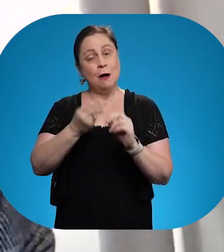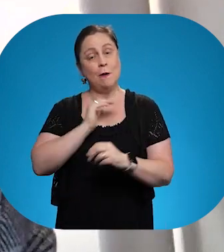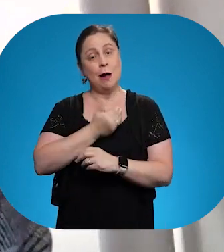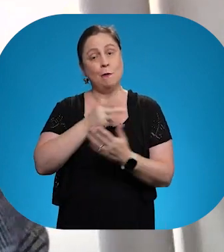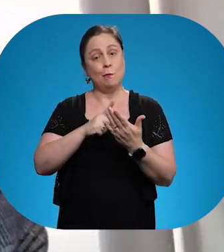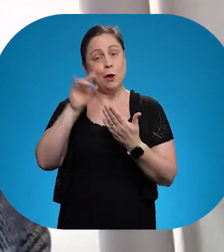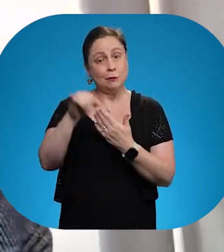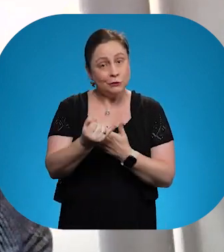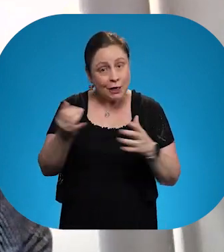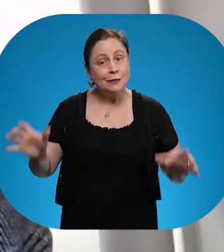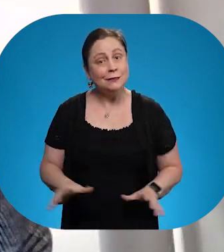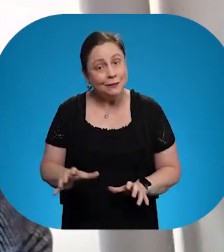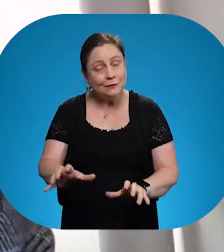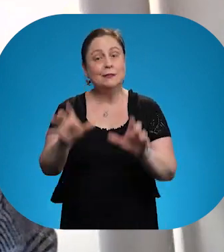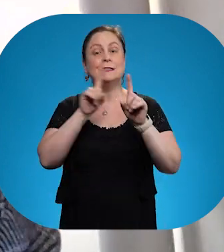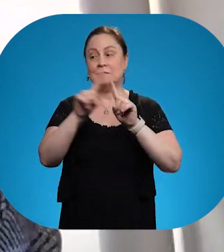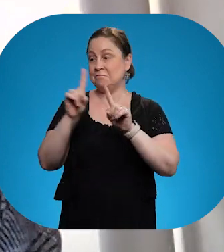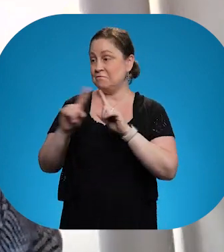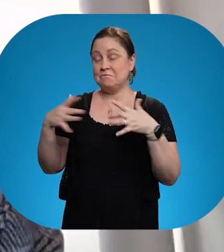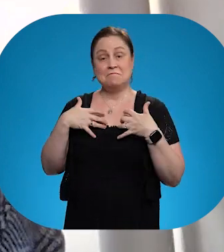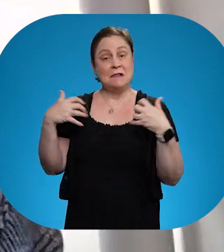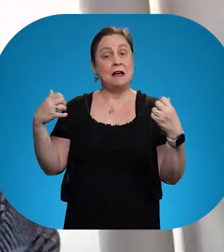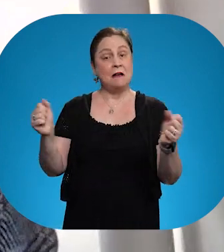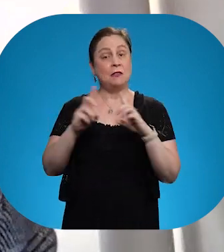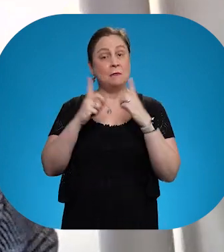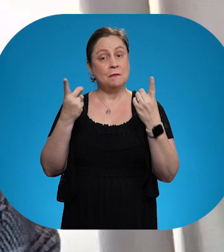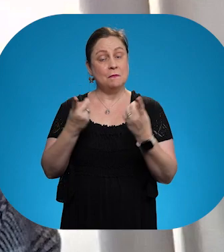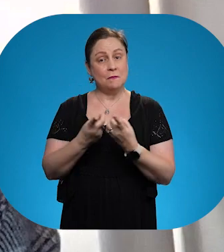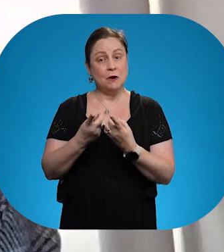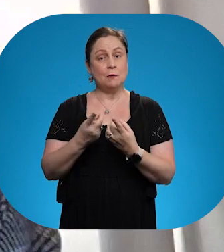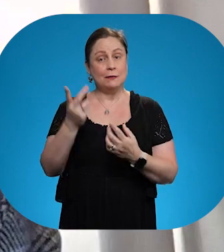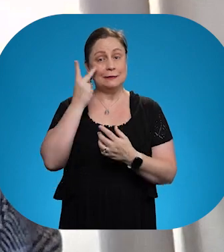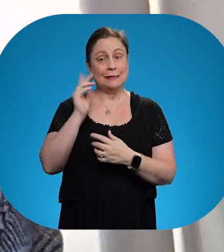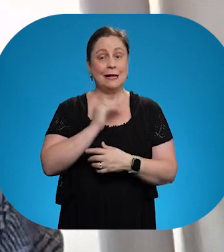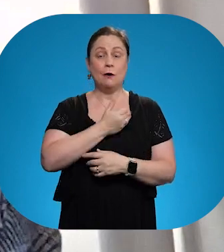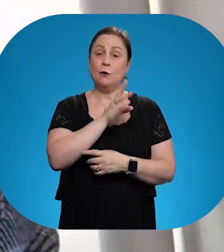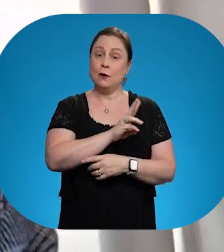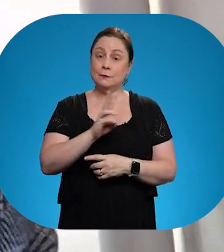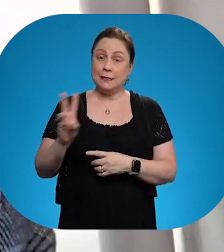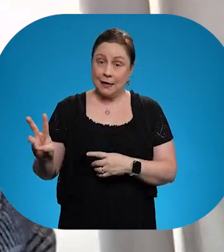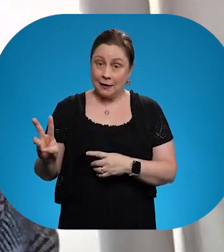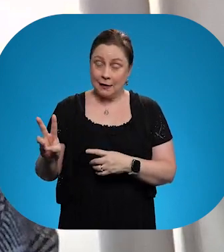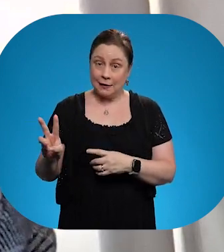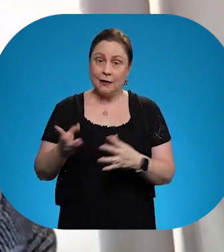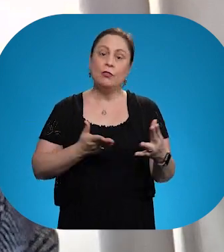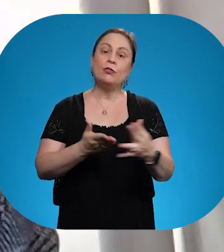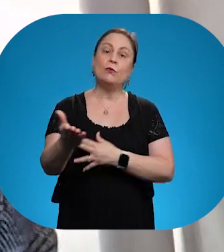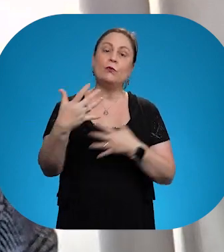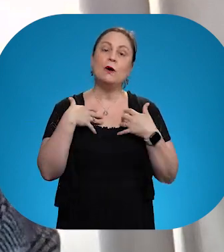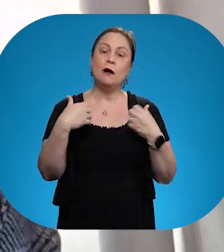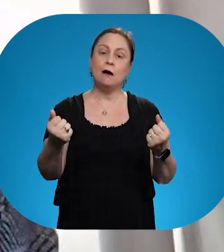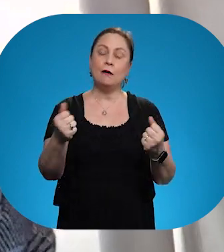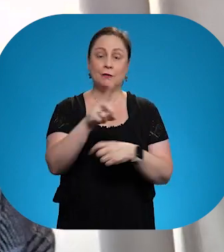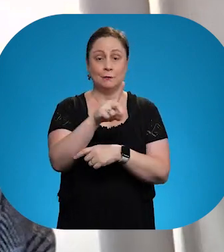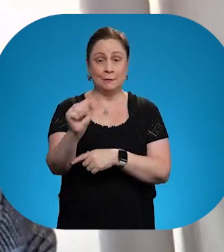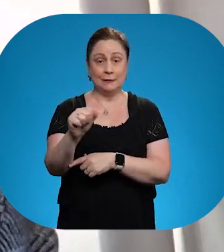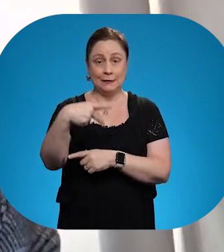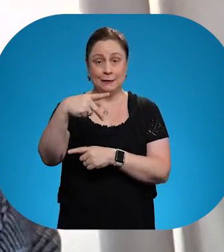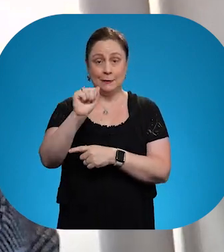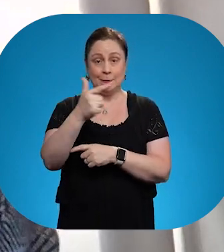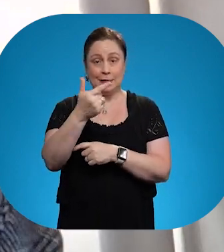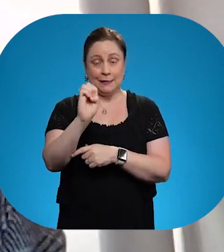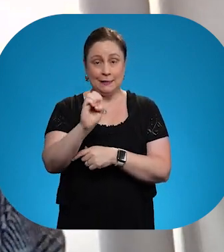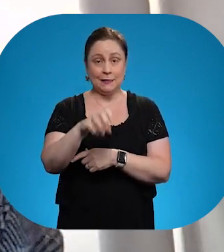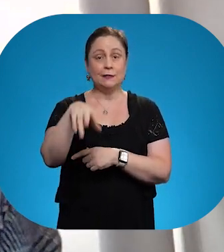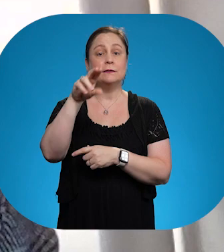project and the activities that we do with local health departments, to visit our website through the Health and Disability page